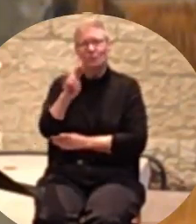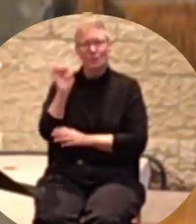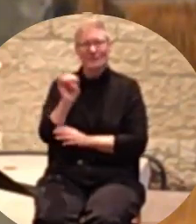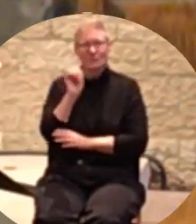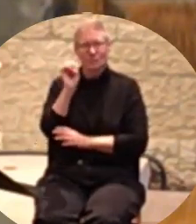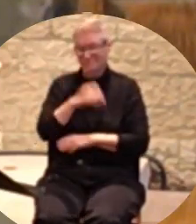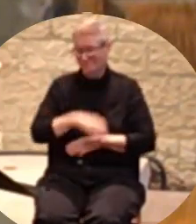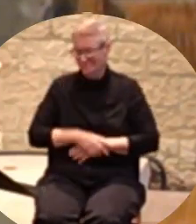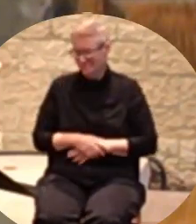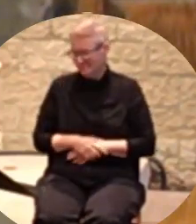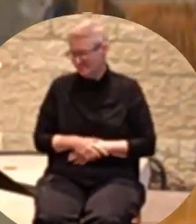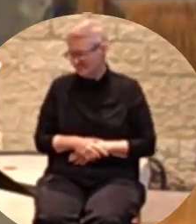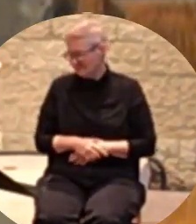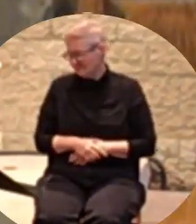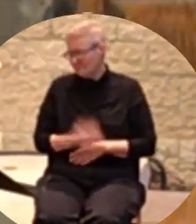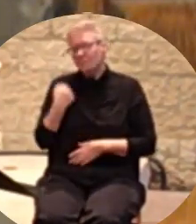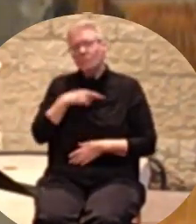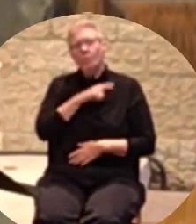We affirm,